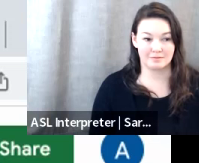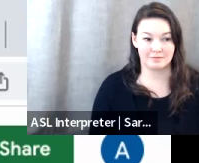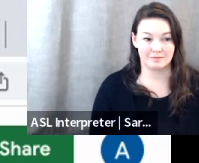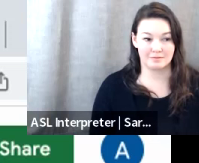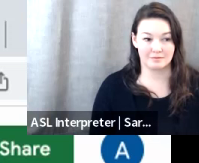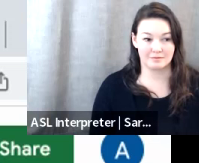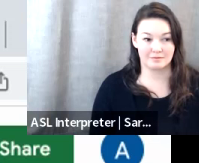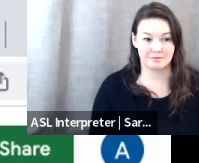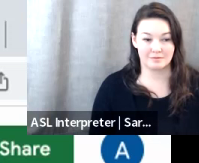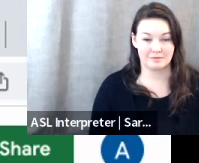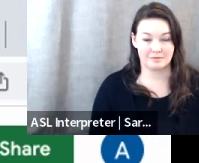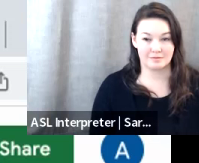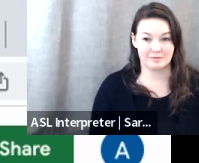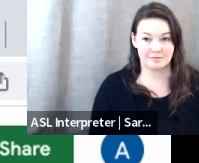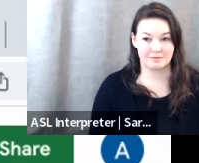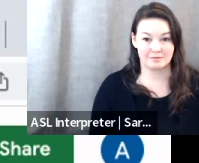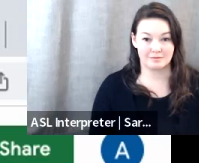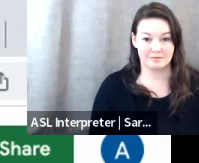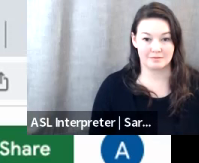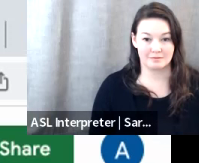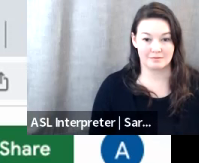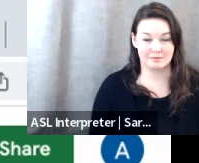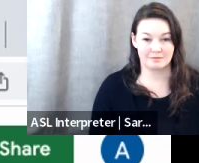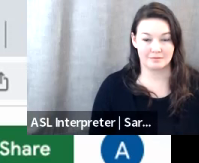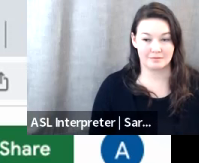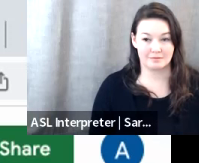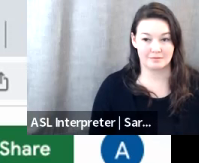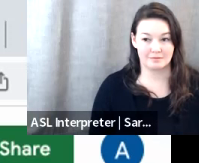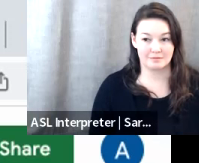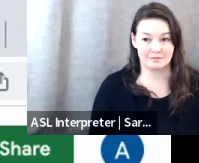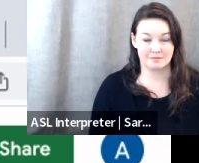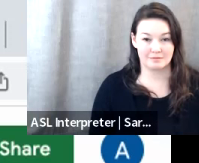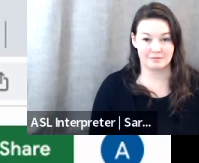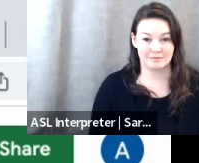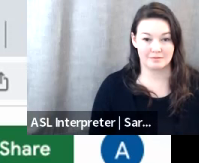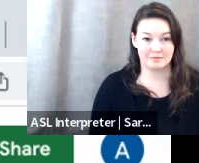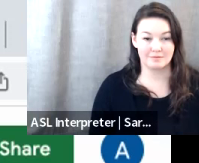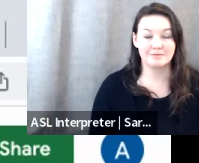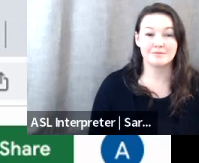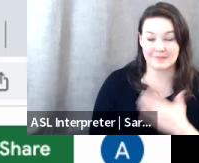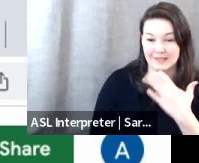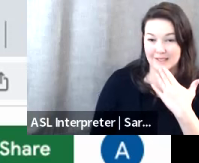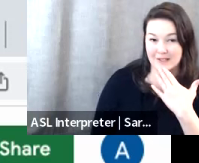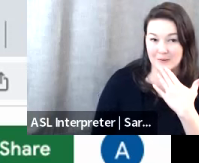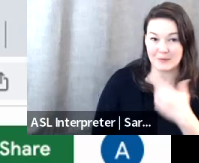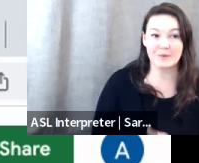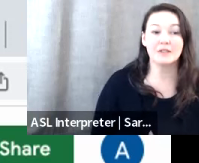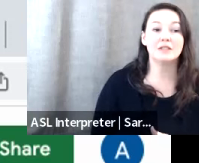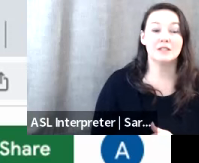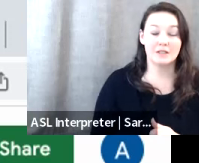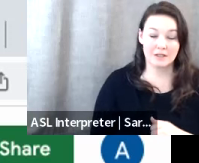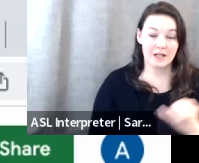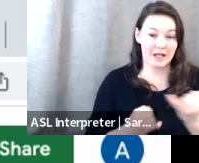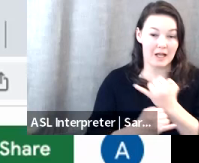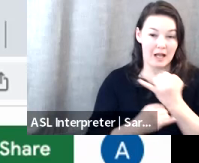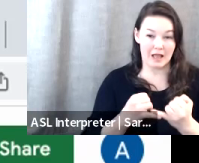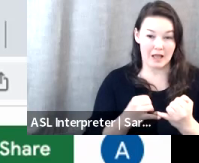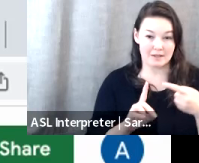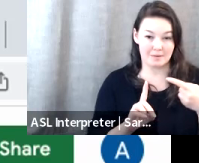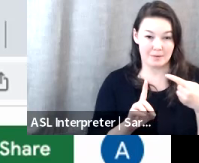que deba de seguir. Thank you. And then the last point